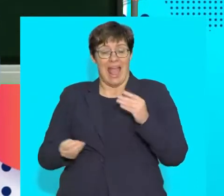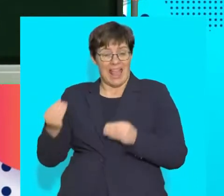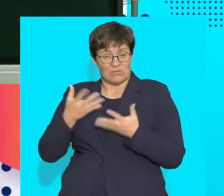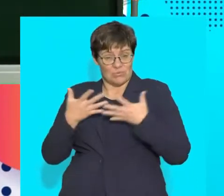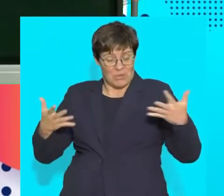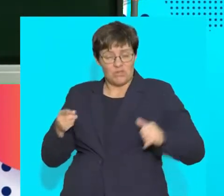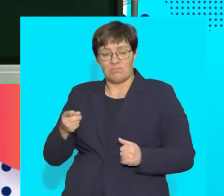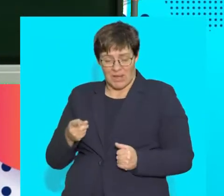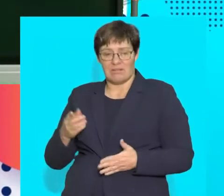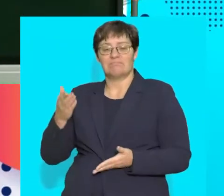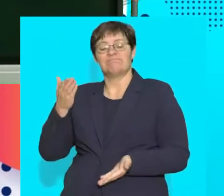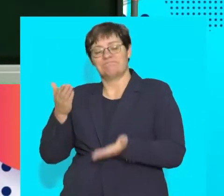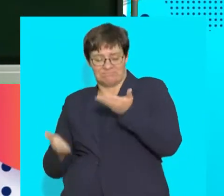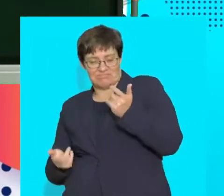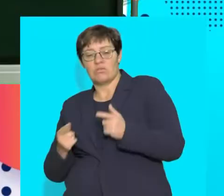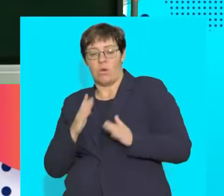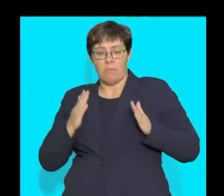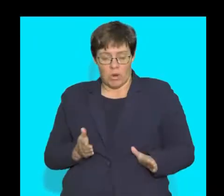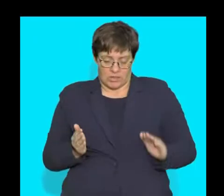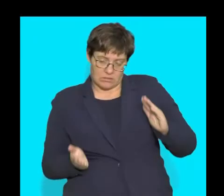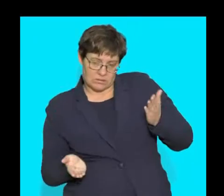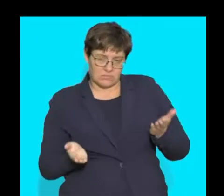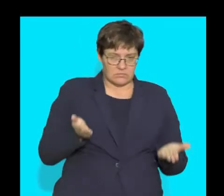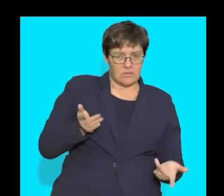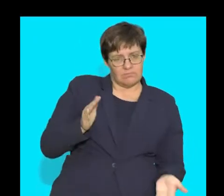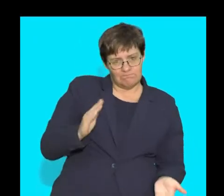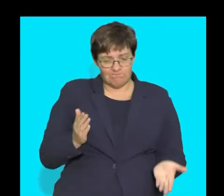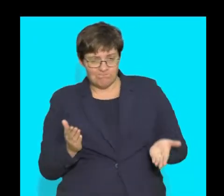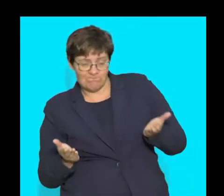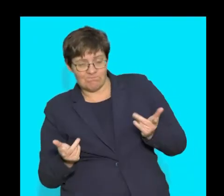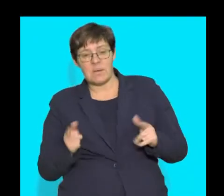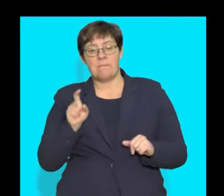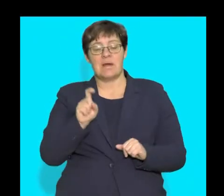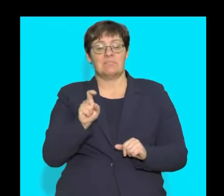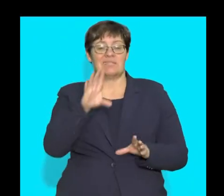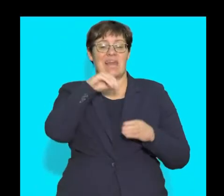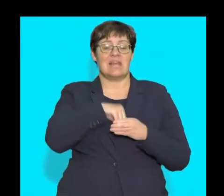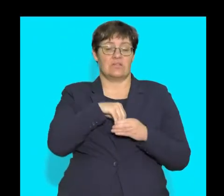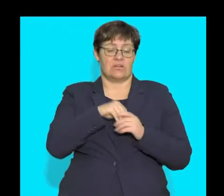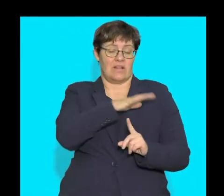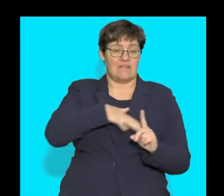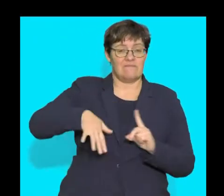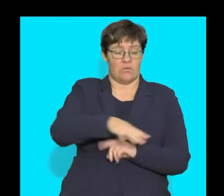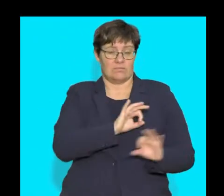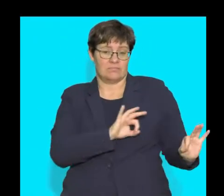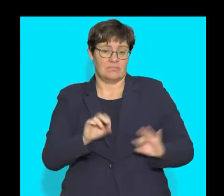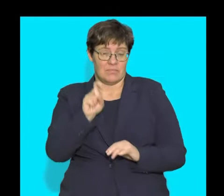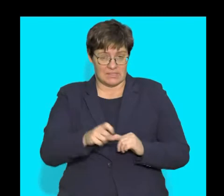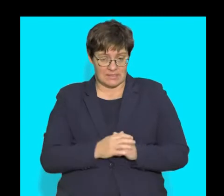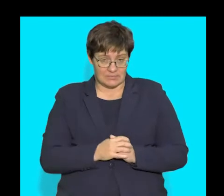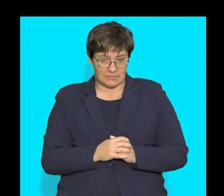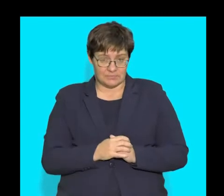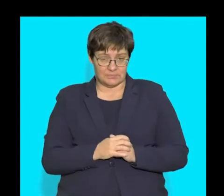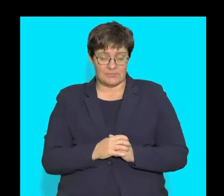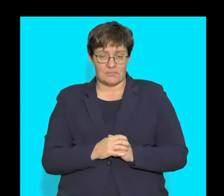So the body has to constantly maintain what we refer to as a constant internal environment, and that term is